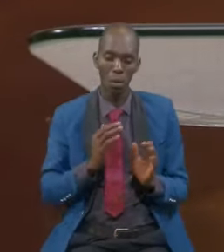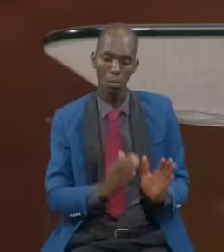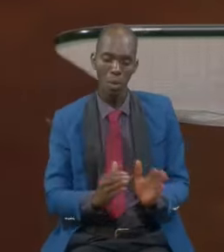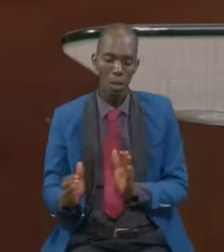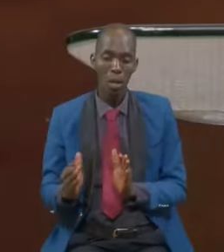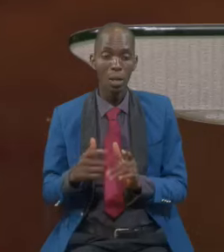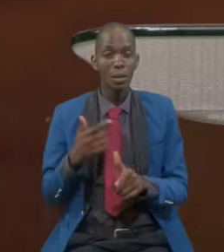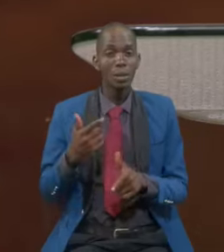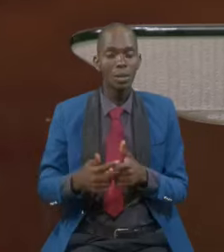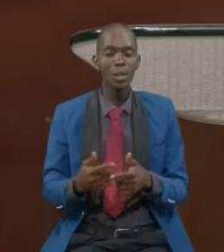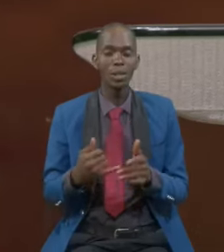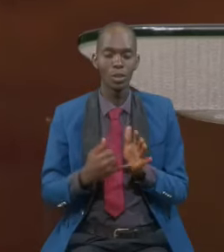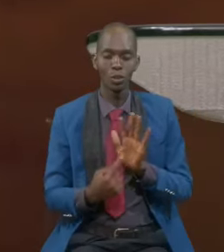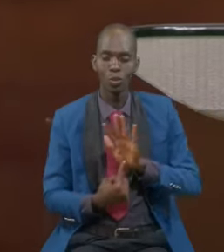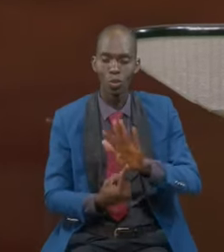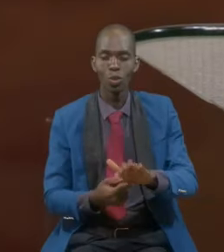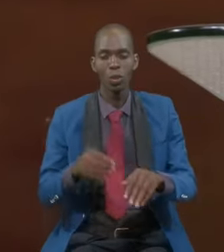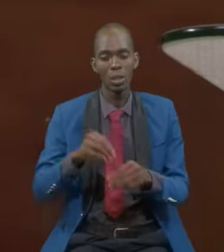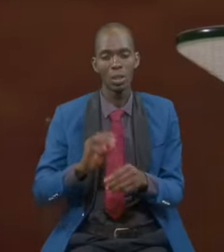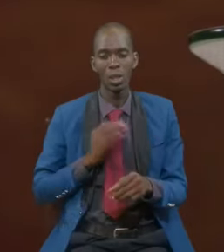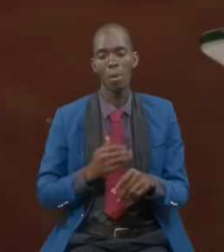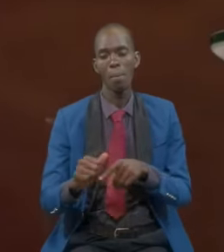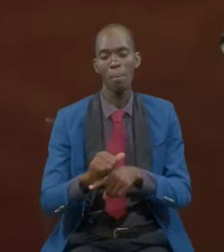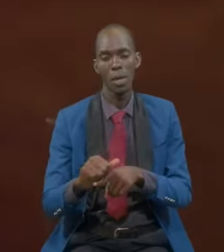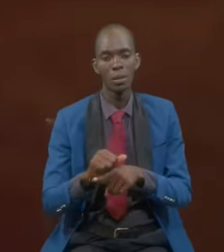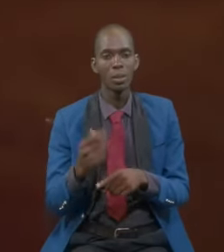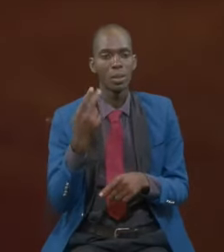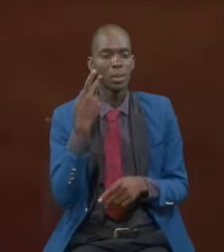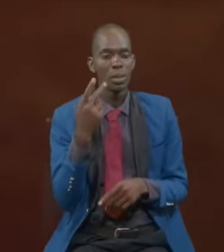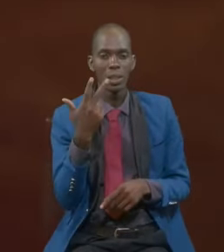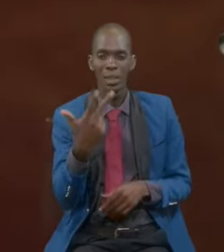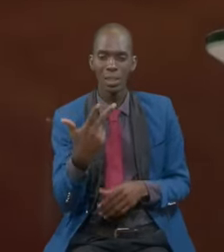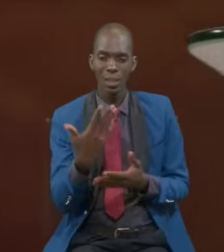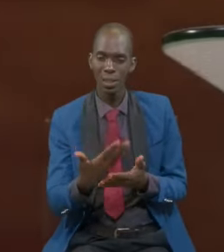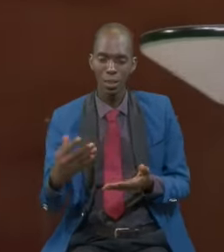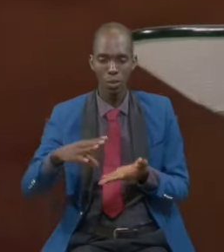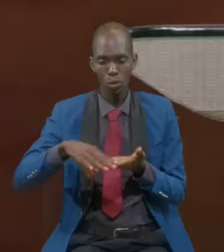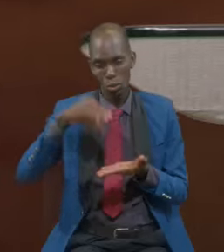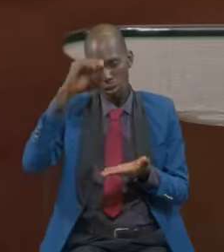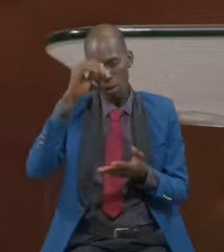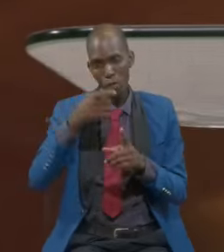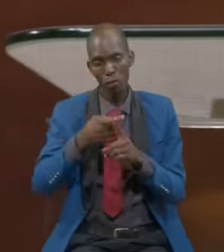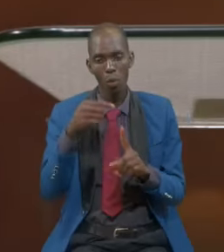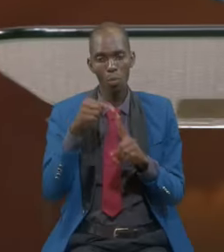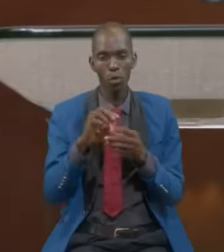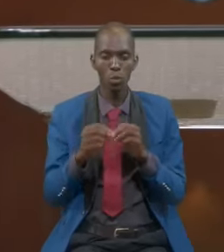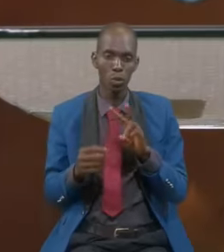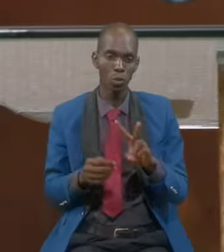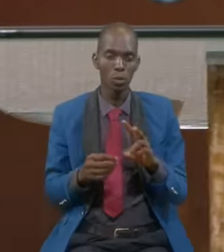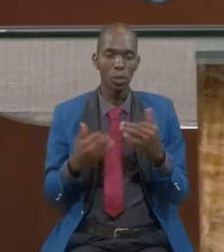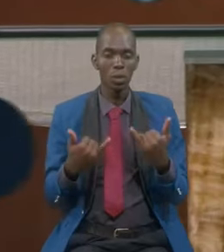out in our practical life. Three things we're looking at here. Number one,